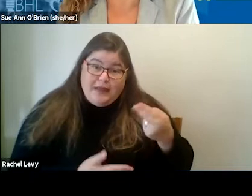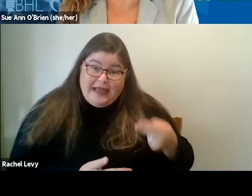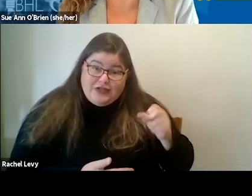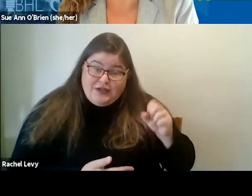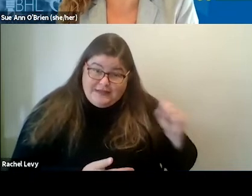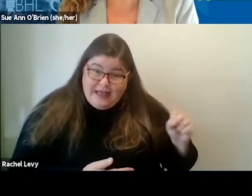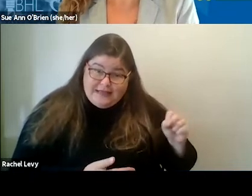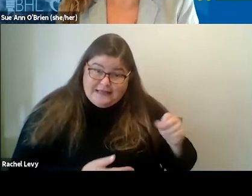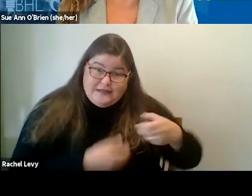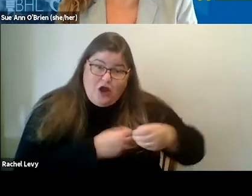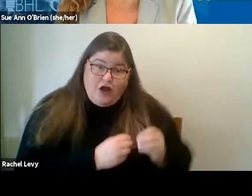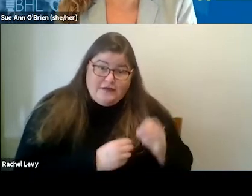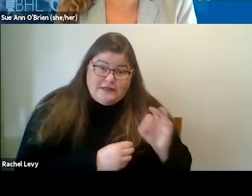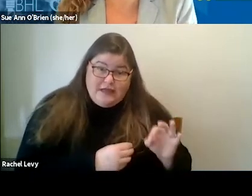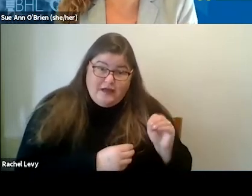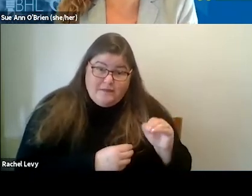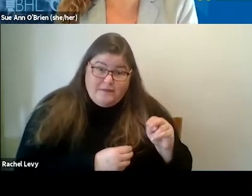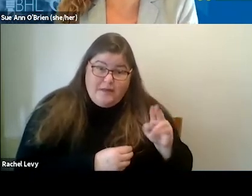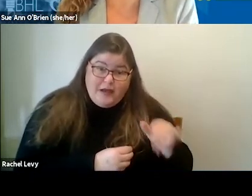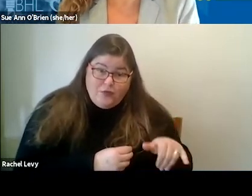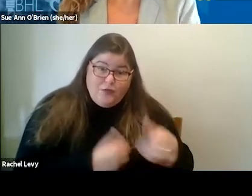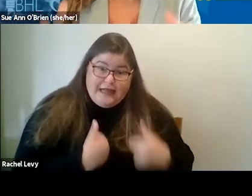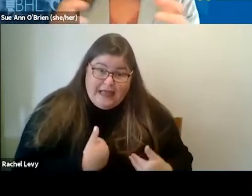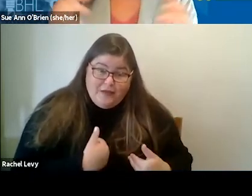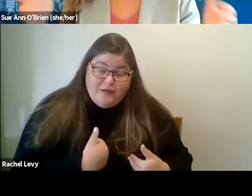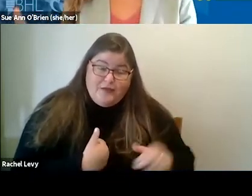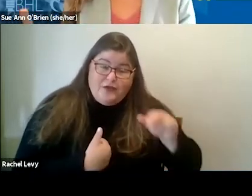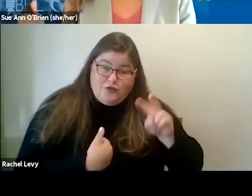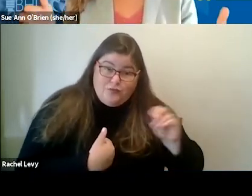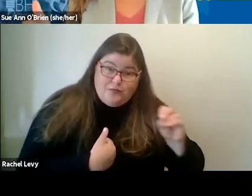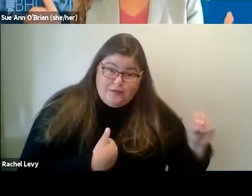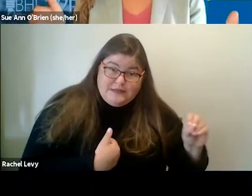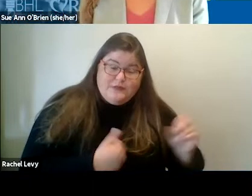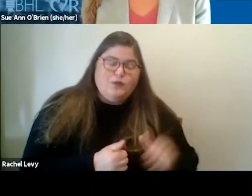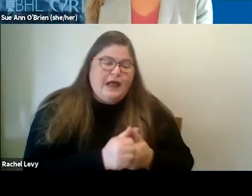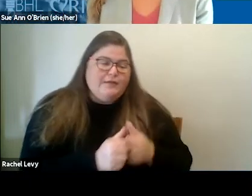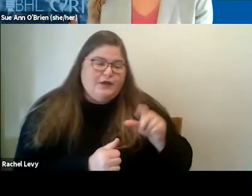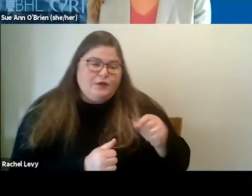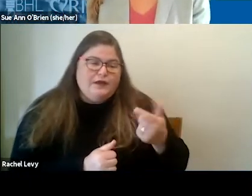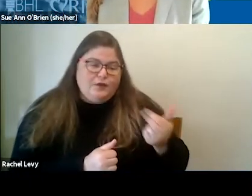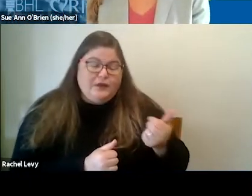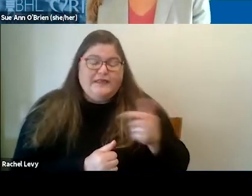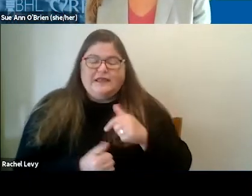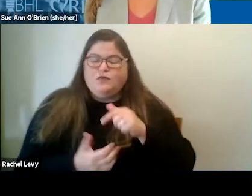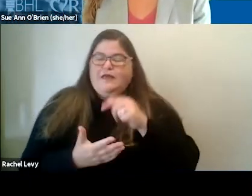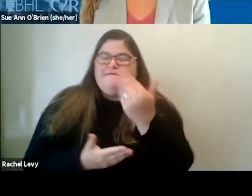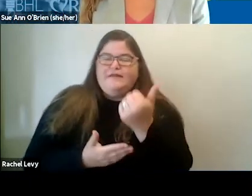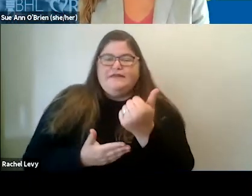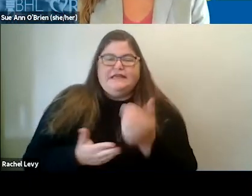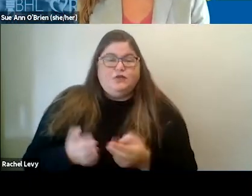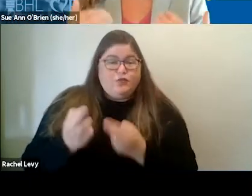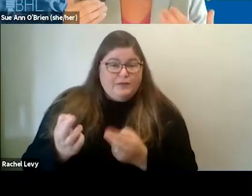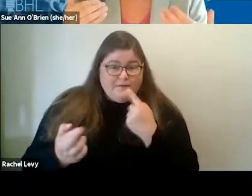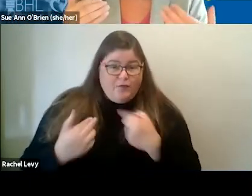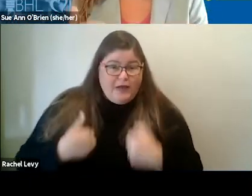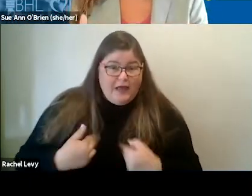the year 2000 with an update in 2013. This was a set of 15 recommendations for healthcare agencies that